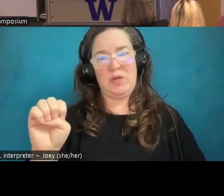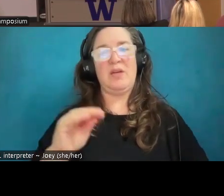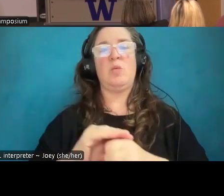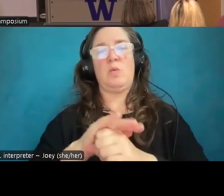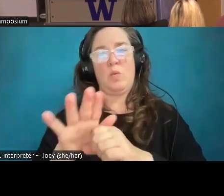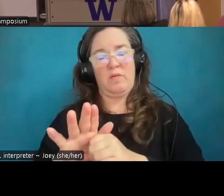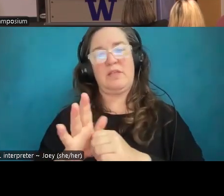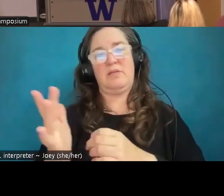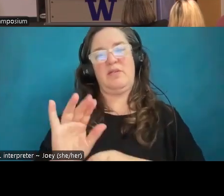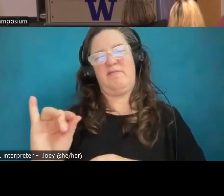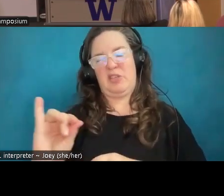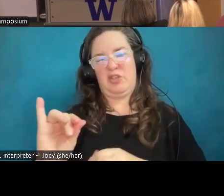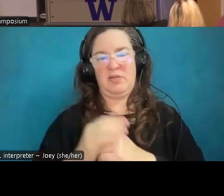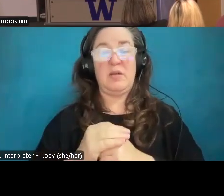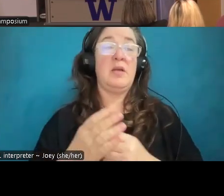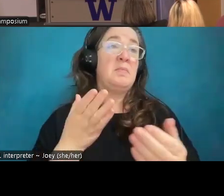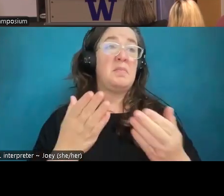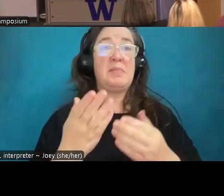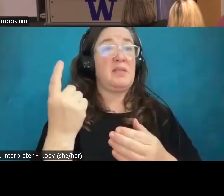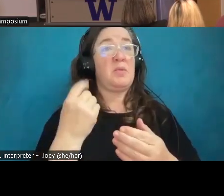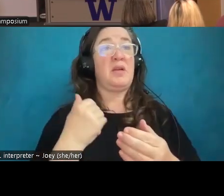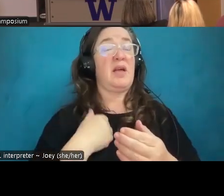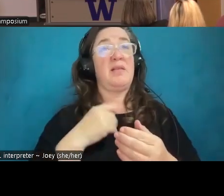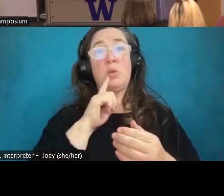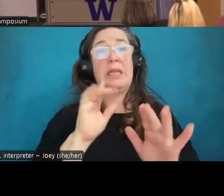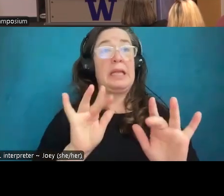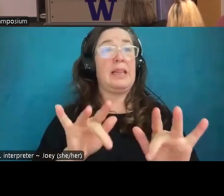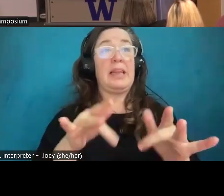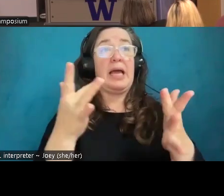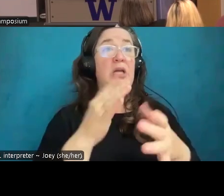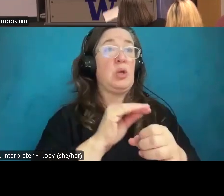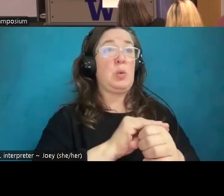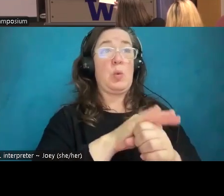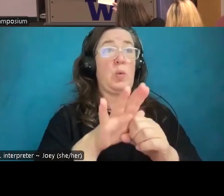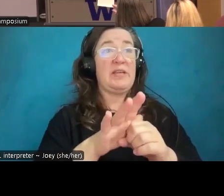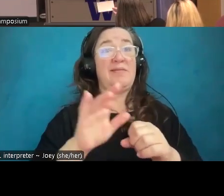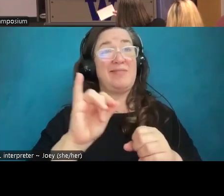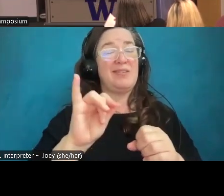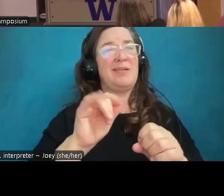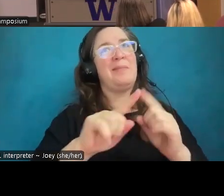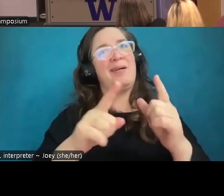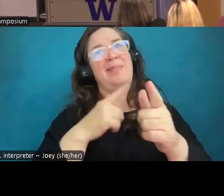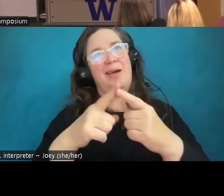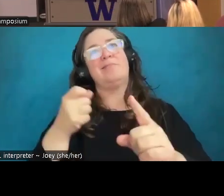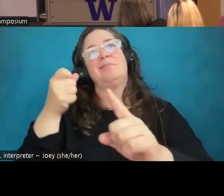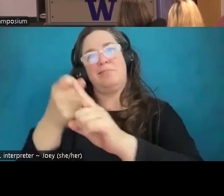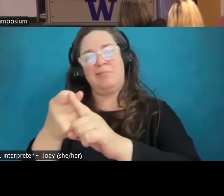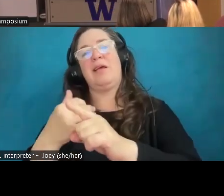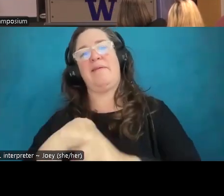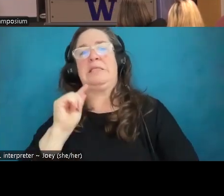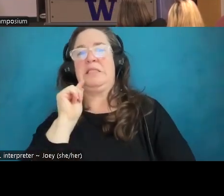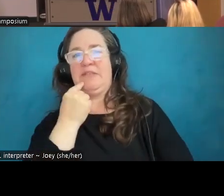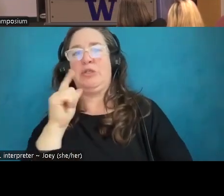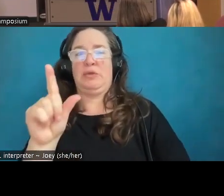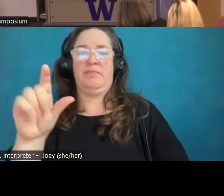well, that someone could have had a very mild COVID infection and have very severe long COVID. We see it occur at higher rates in